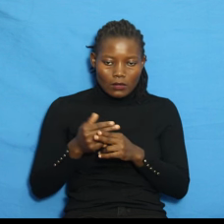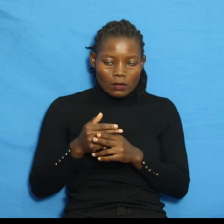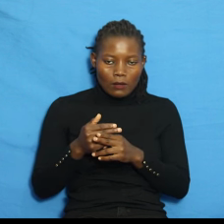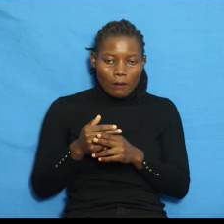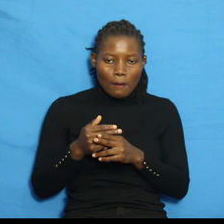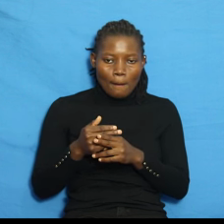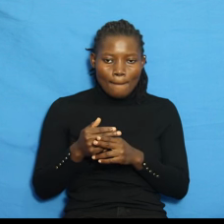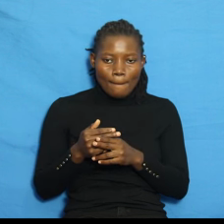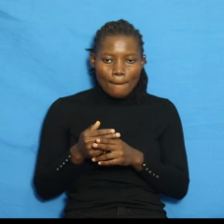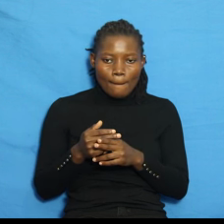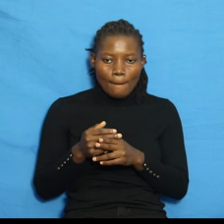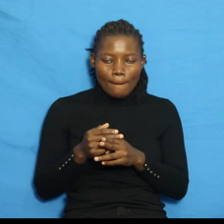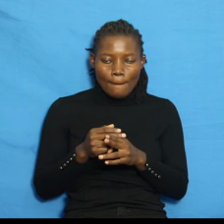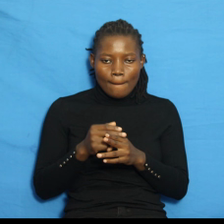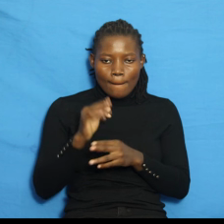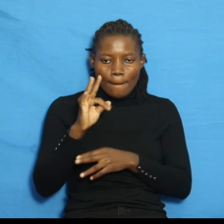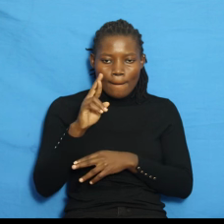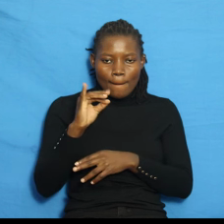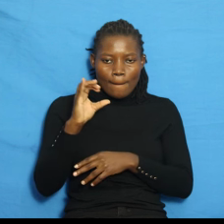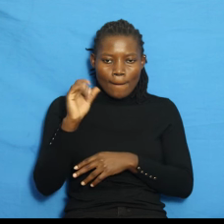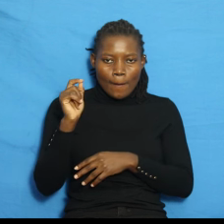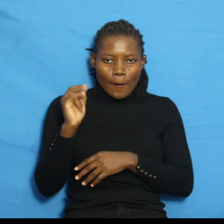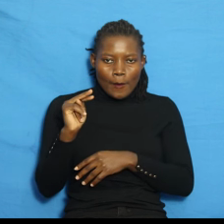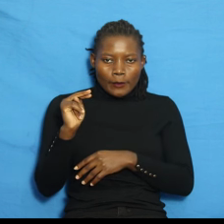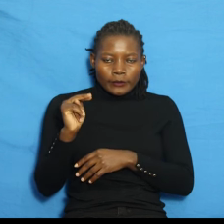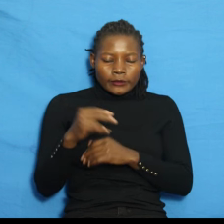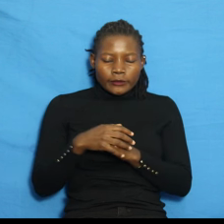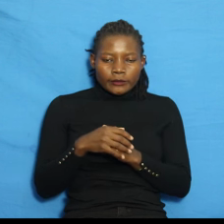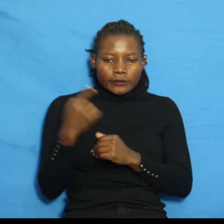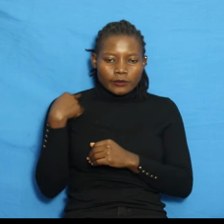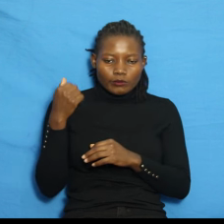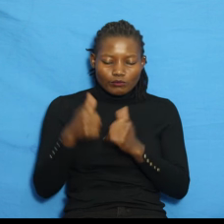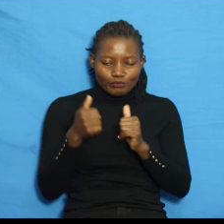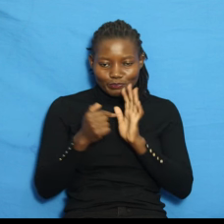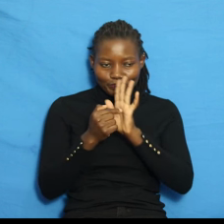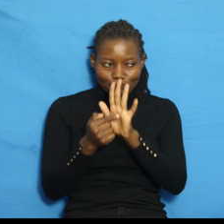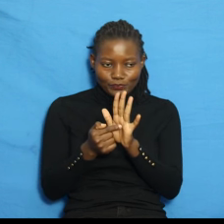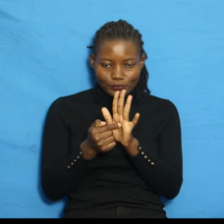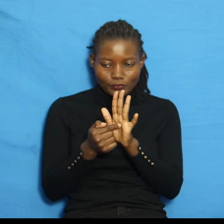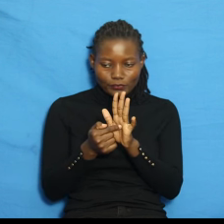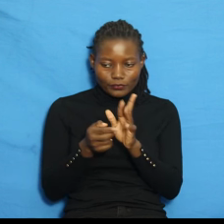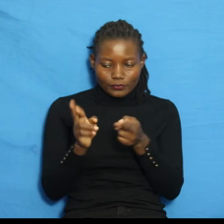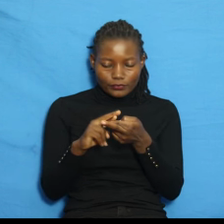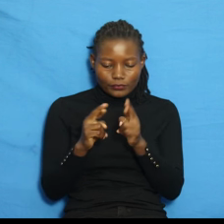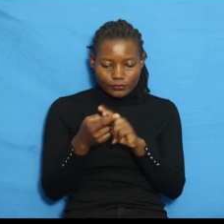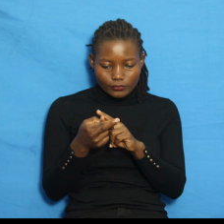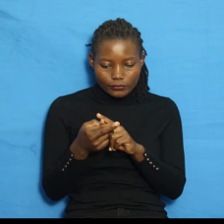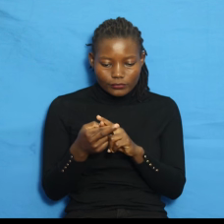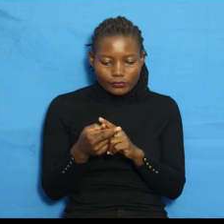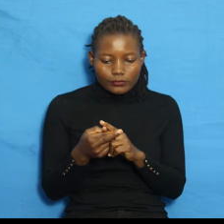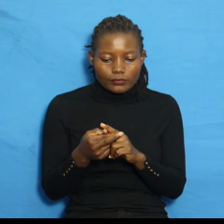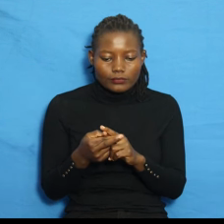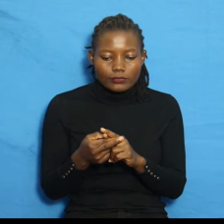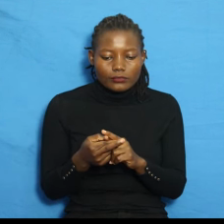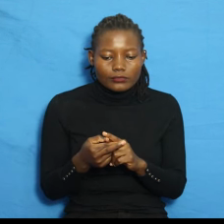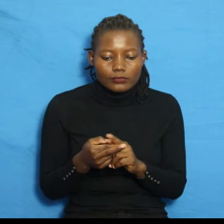is that there is something called the coefficient of friction. It is a unitless number that indicates